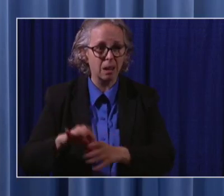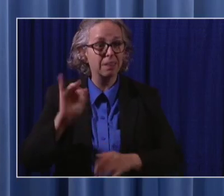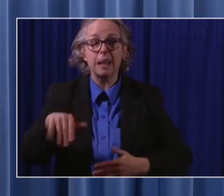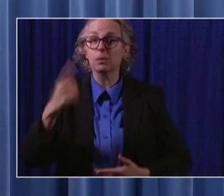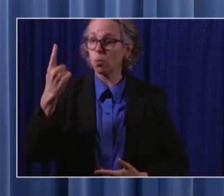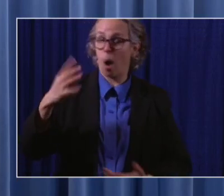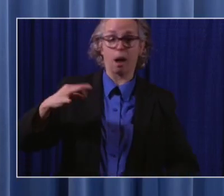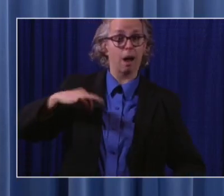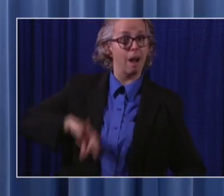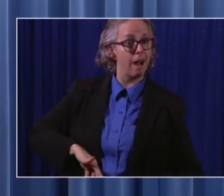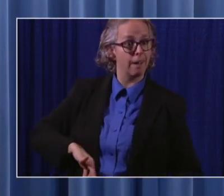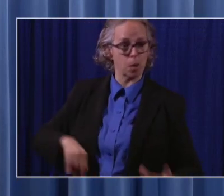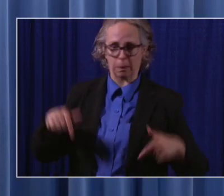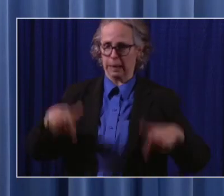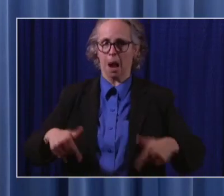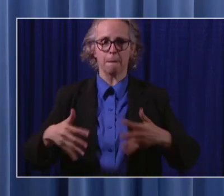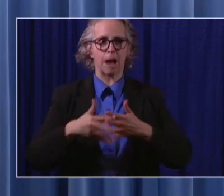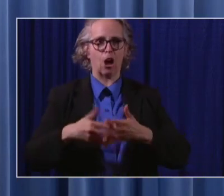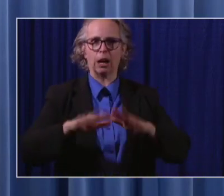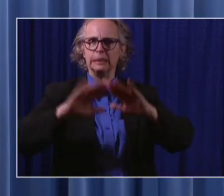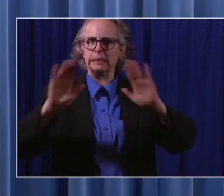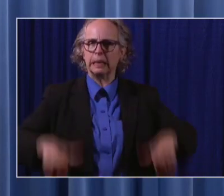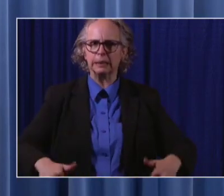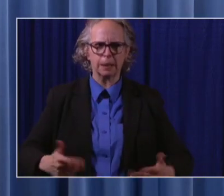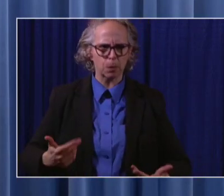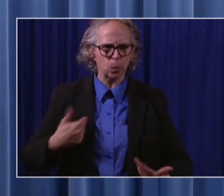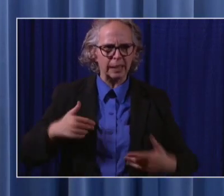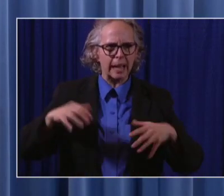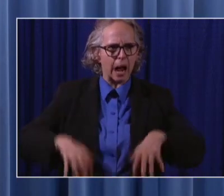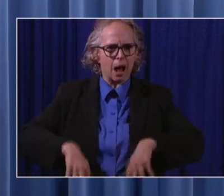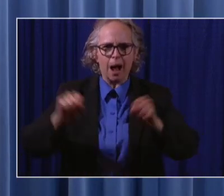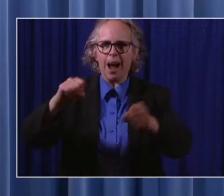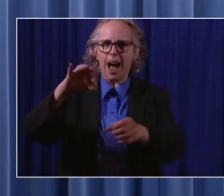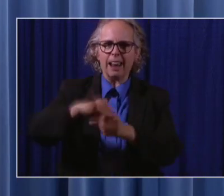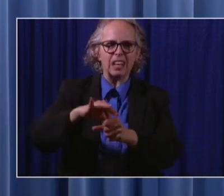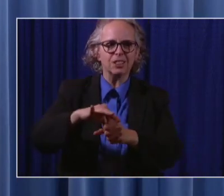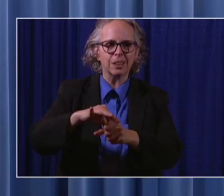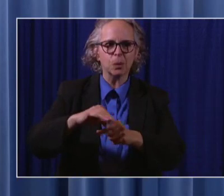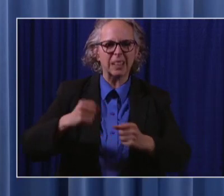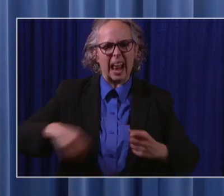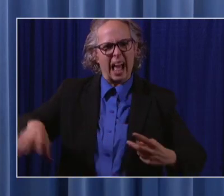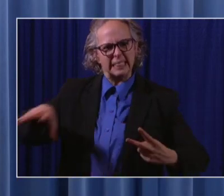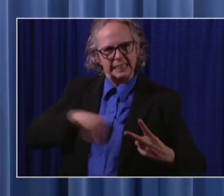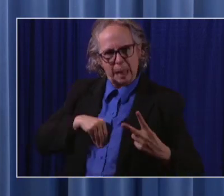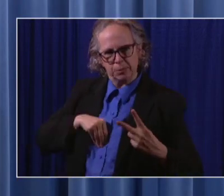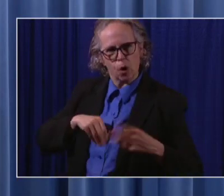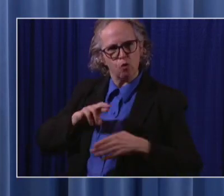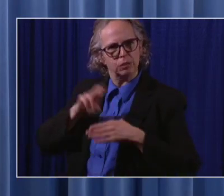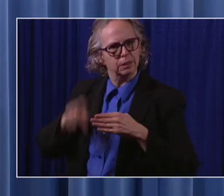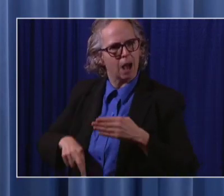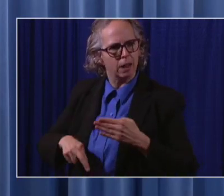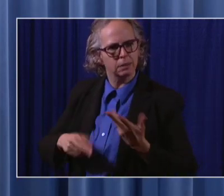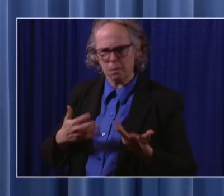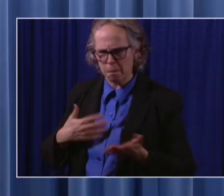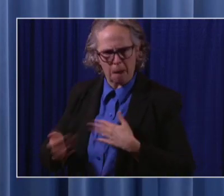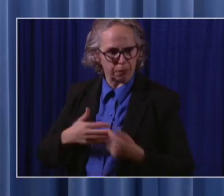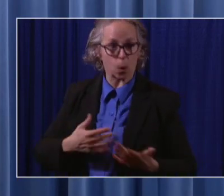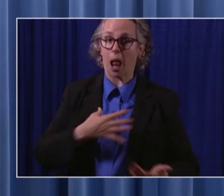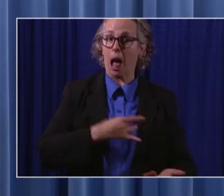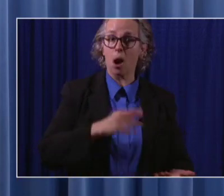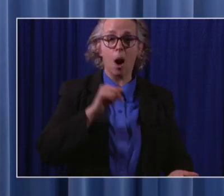hold elections, we accept the results. And even if we don't like the results, whatever it is, and we accept